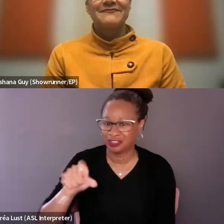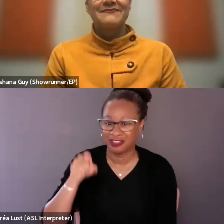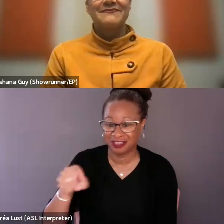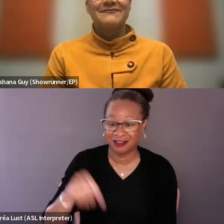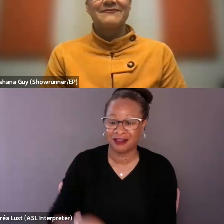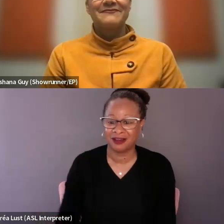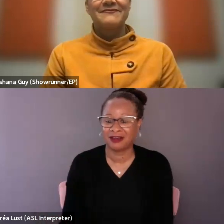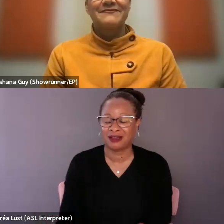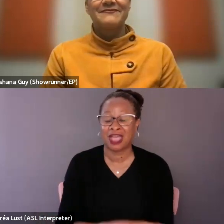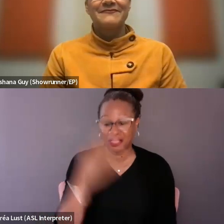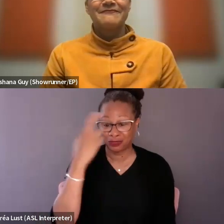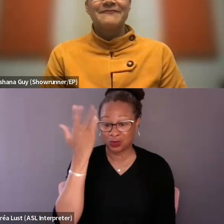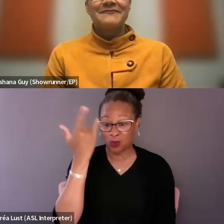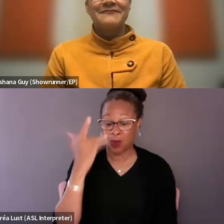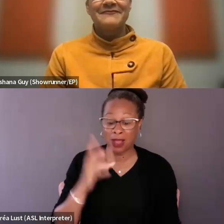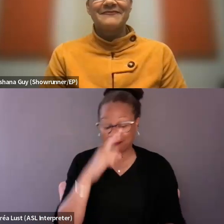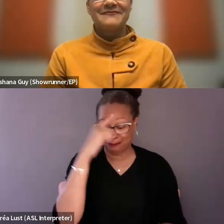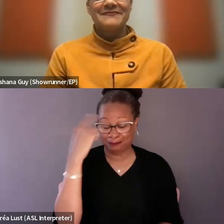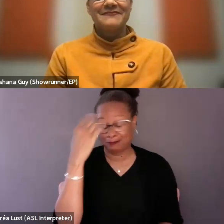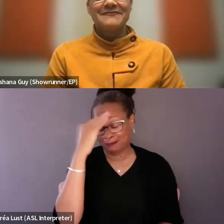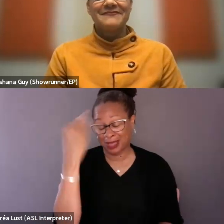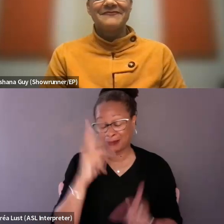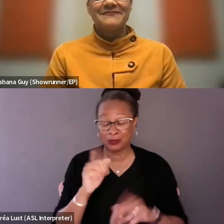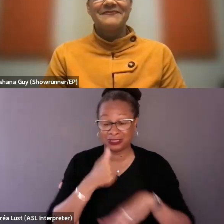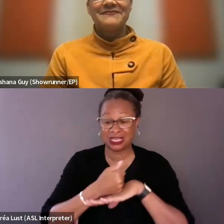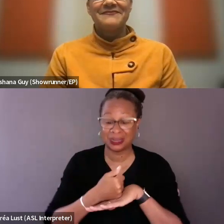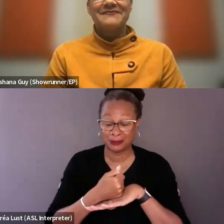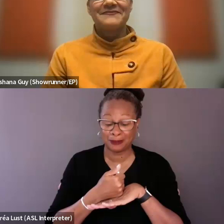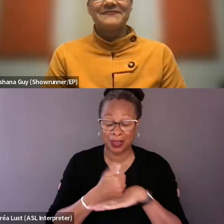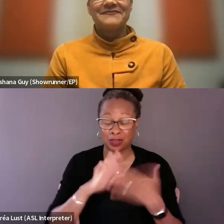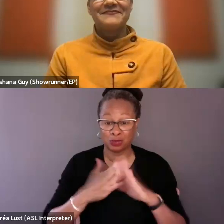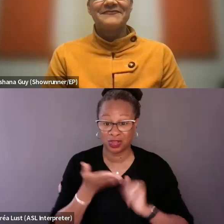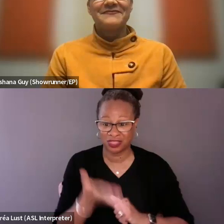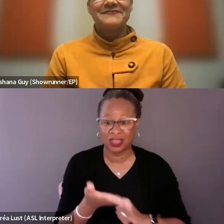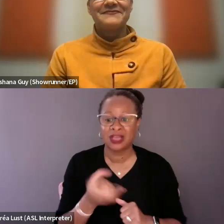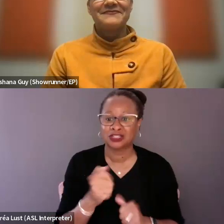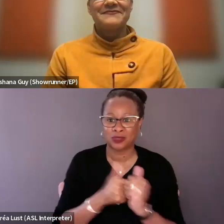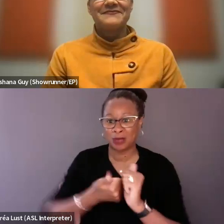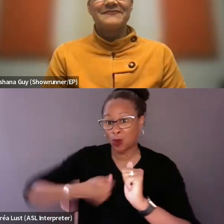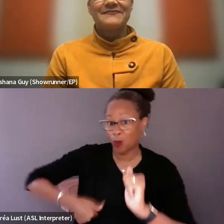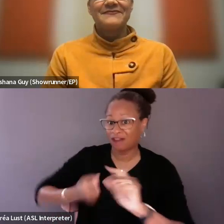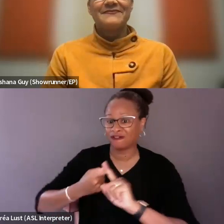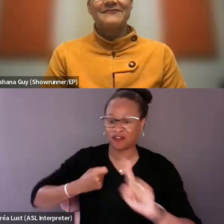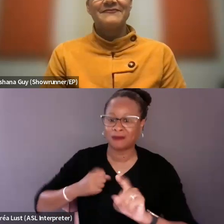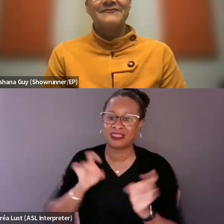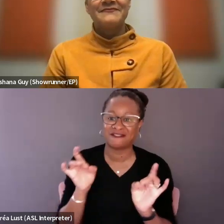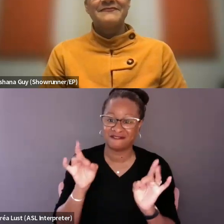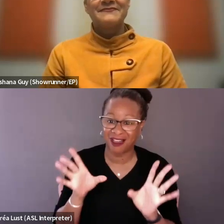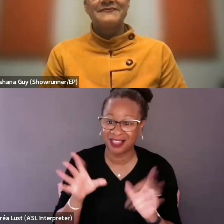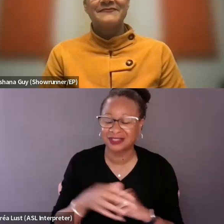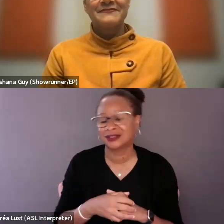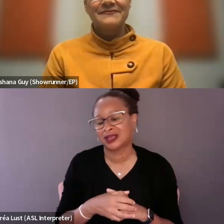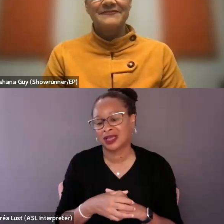Black people formed this community here was so that they would be away from, right, the violence